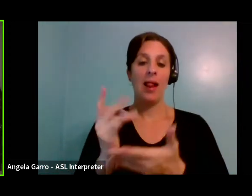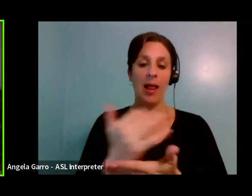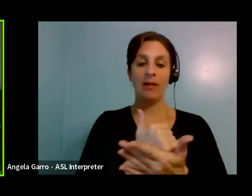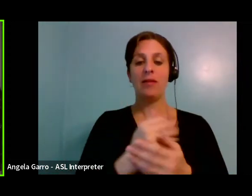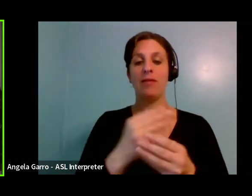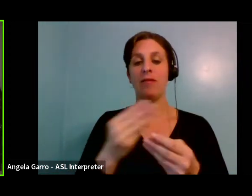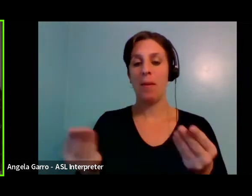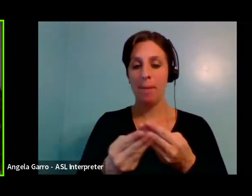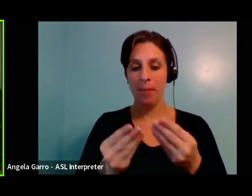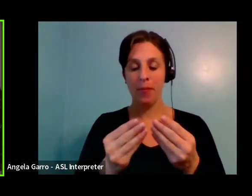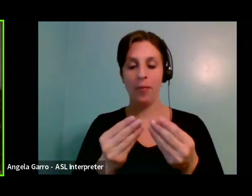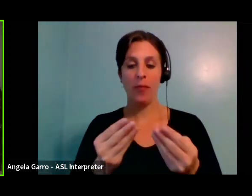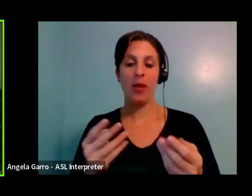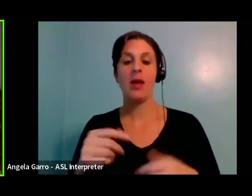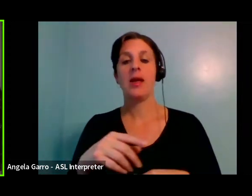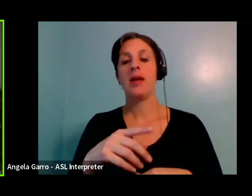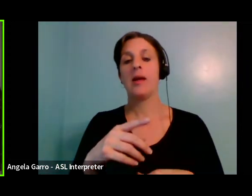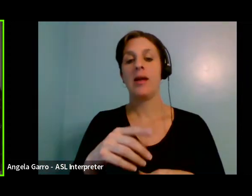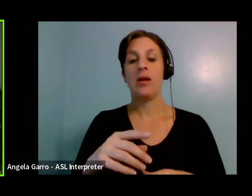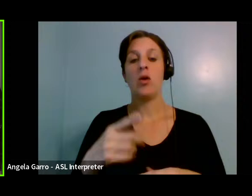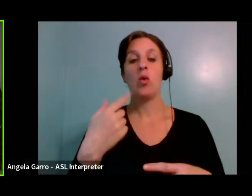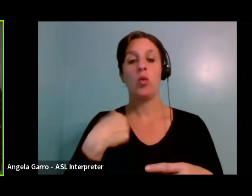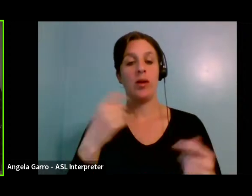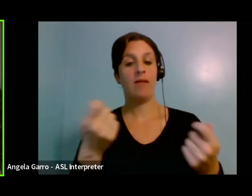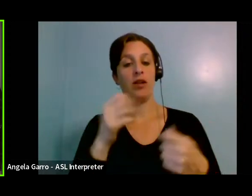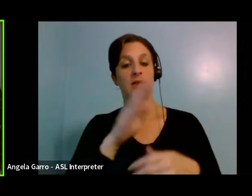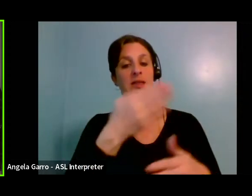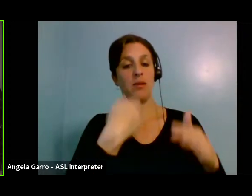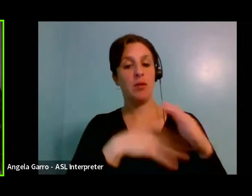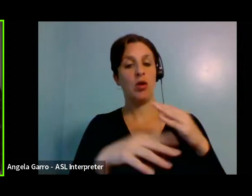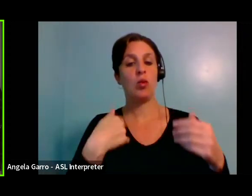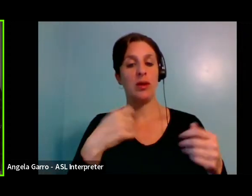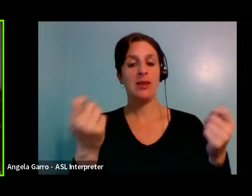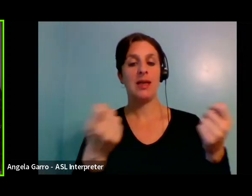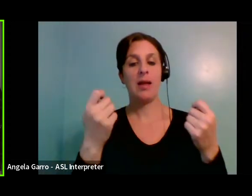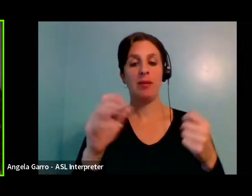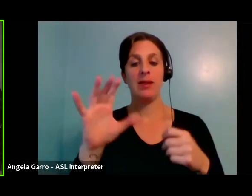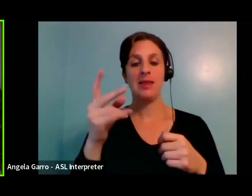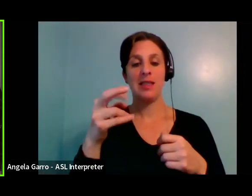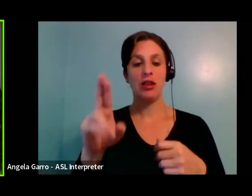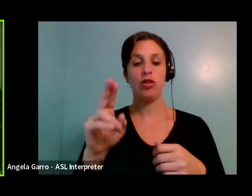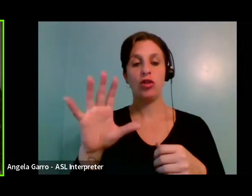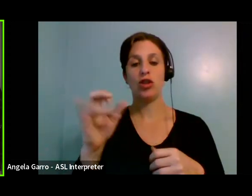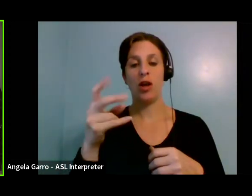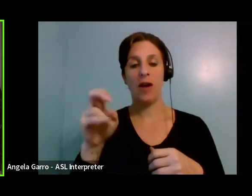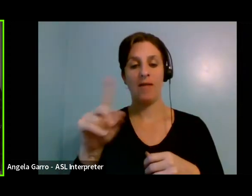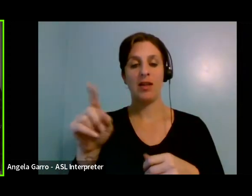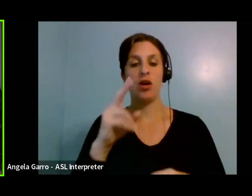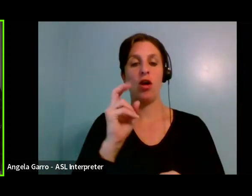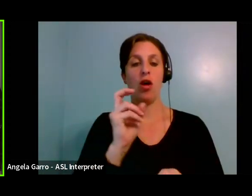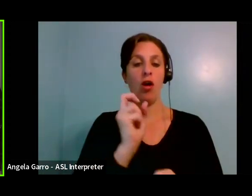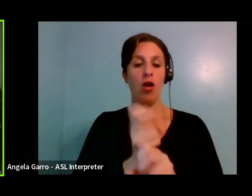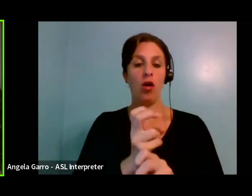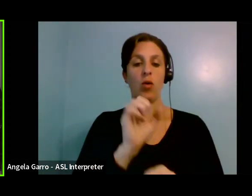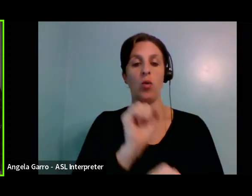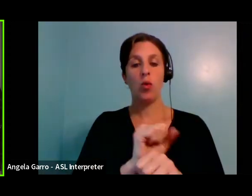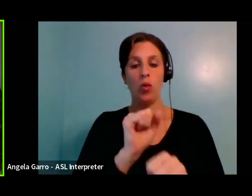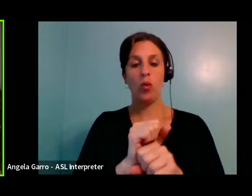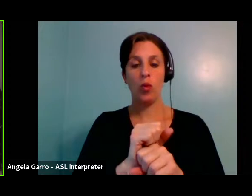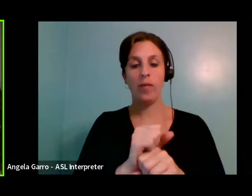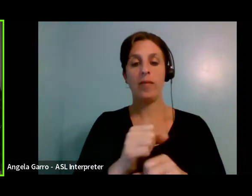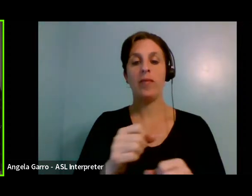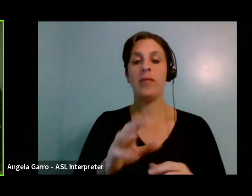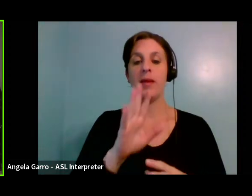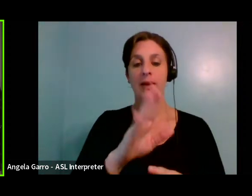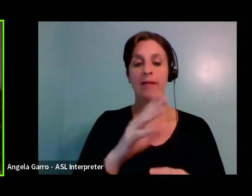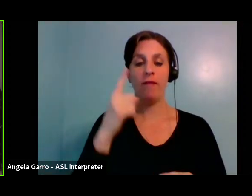anniversary of his birth, we celebrate Cesar Chavez's hard-won strides for social justice and reflect on the